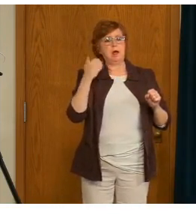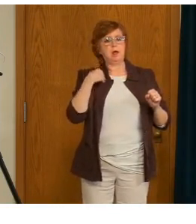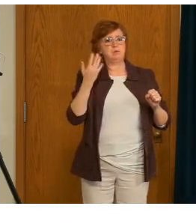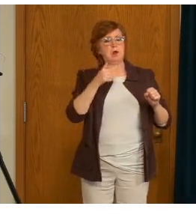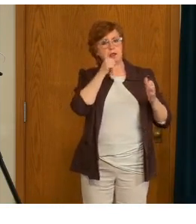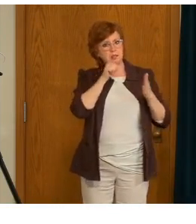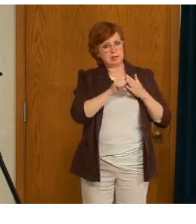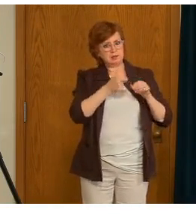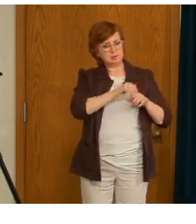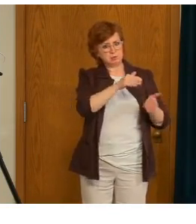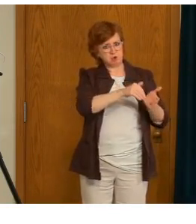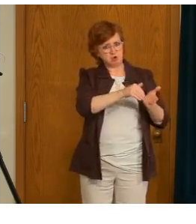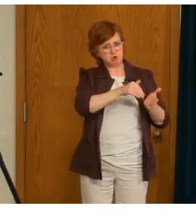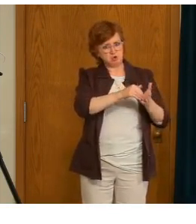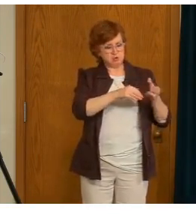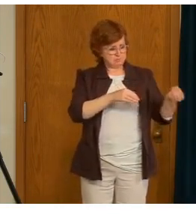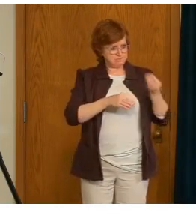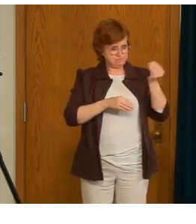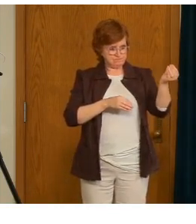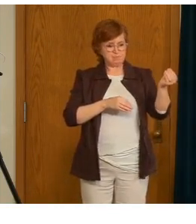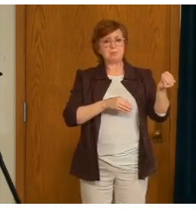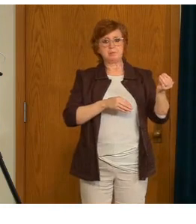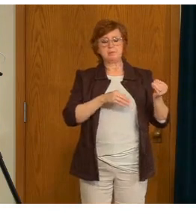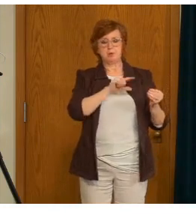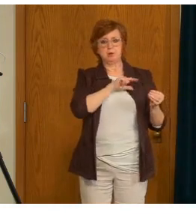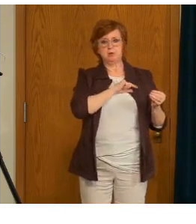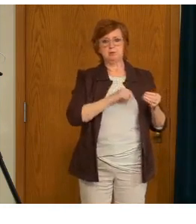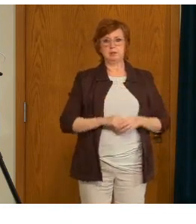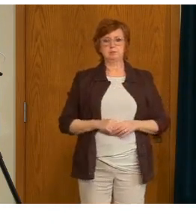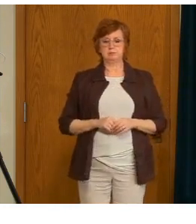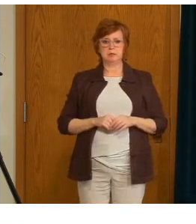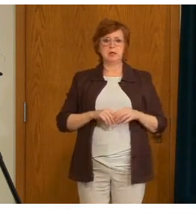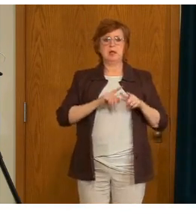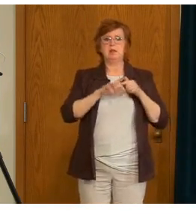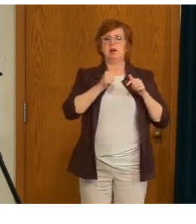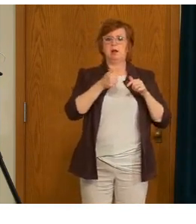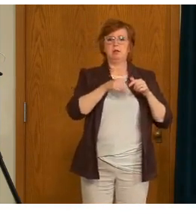as the rest of the second dose strategy.